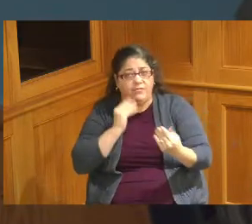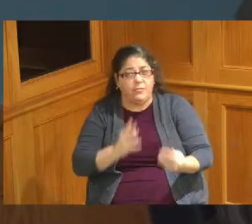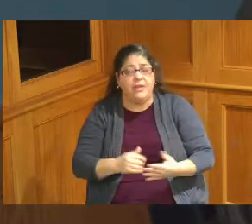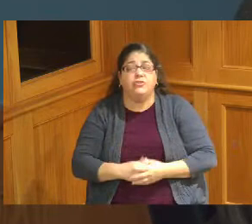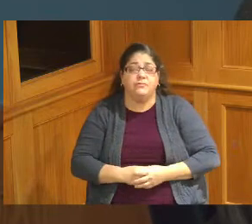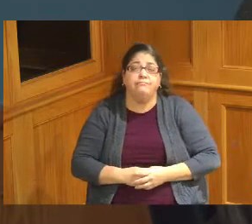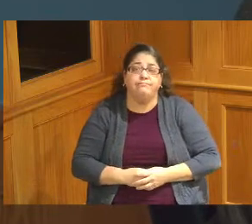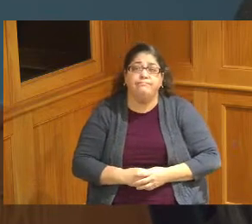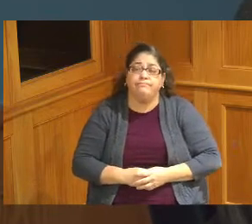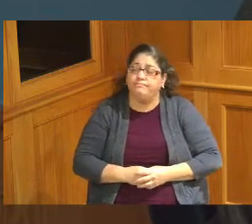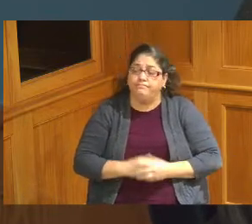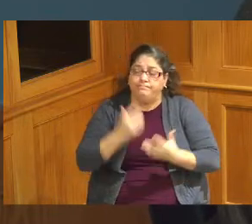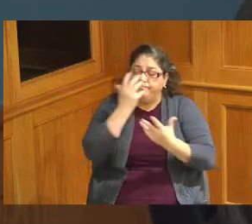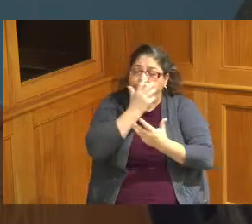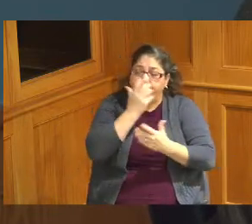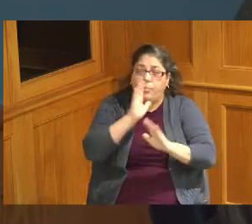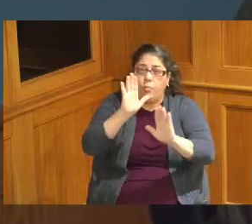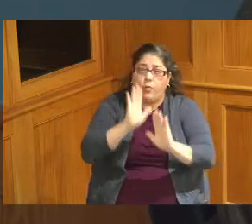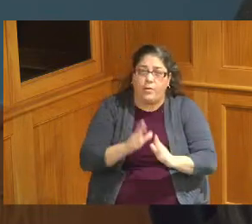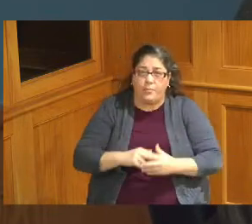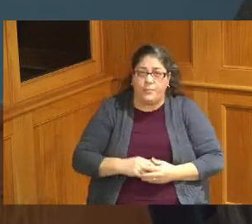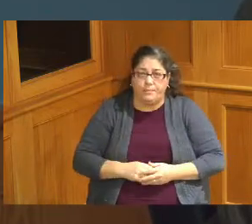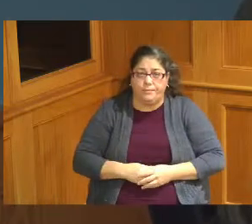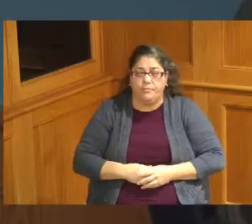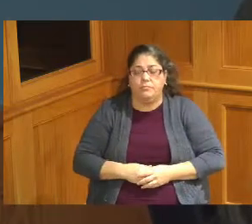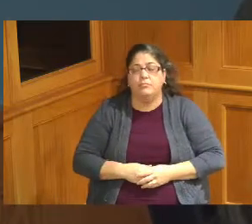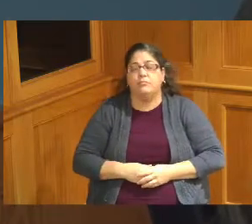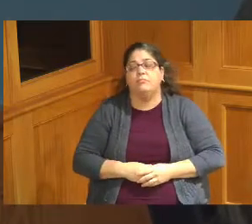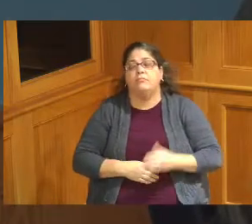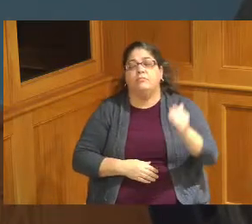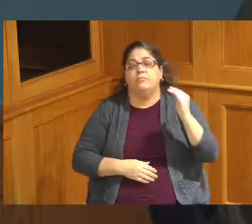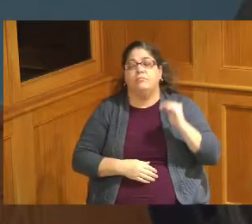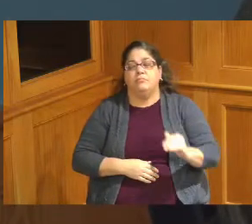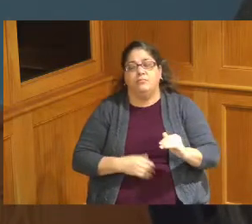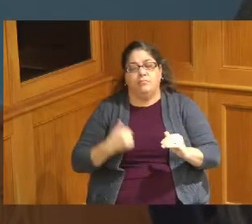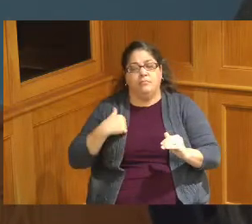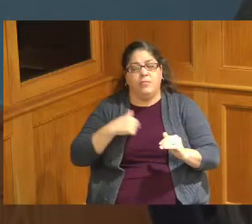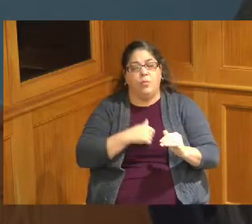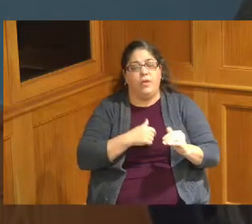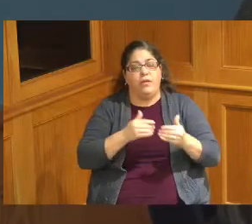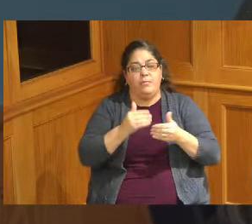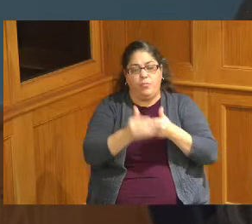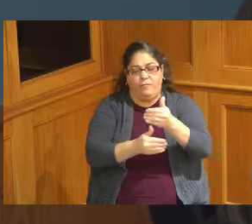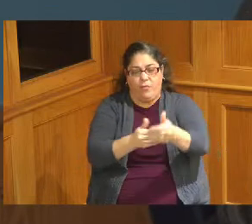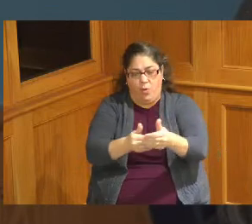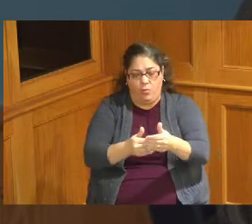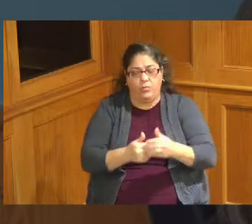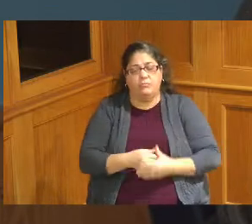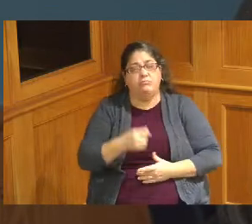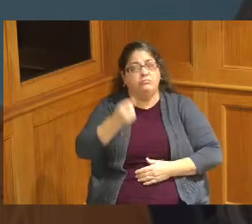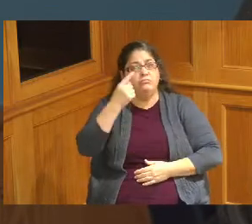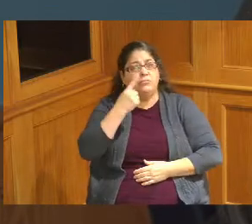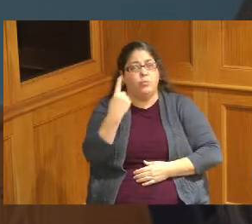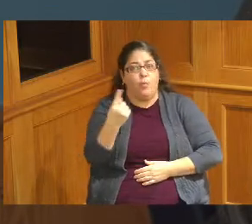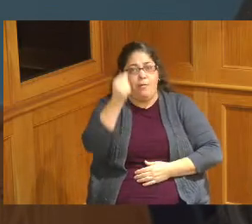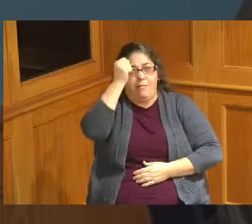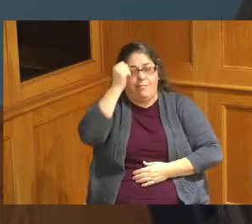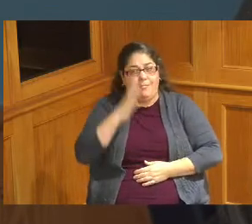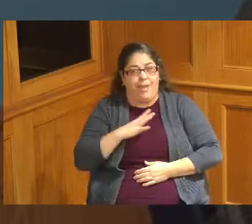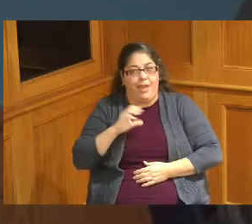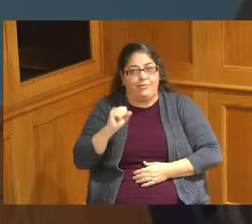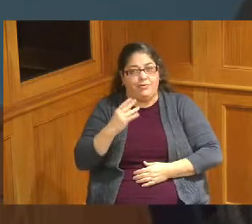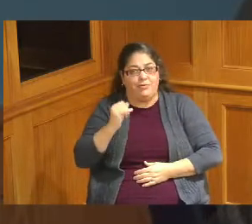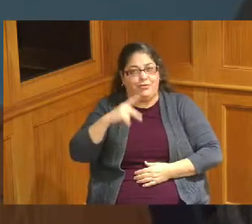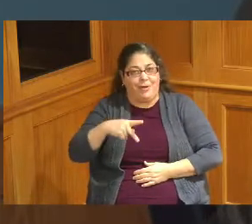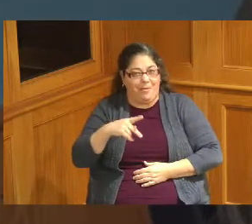is incredible. One of the things I wanted to look at as we move forward, I understand you're a one-man shop,